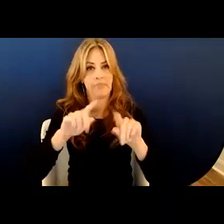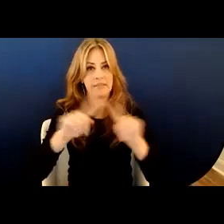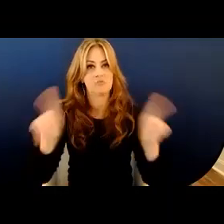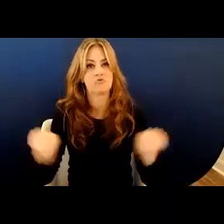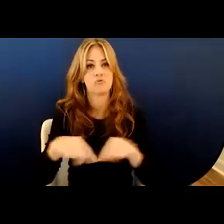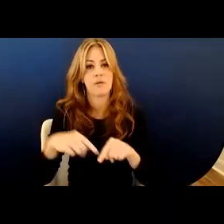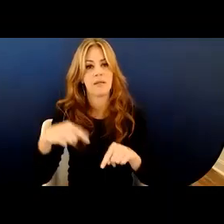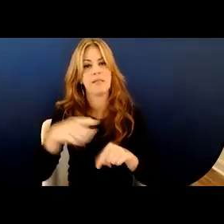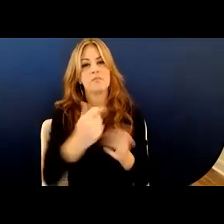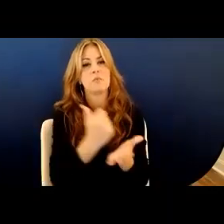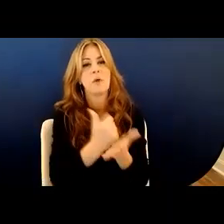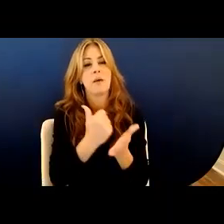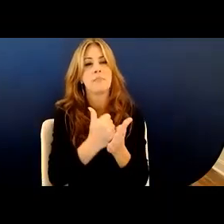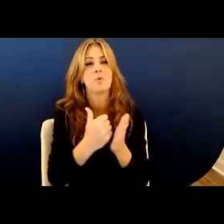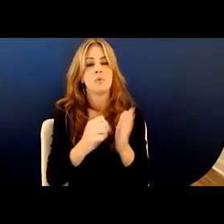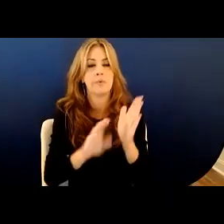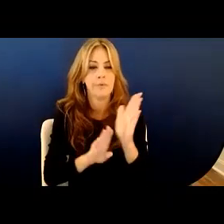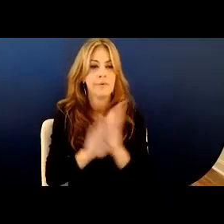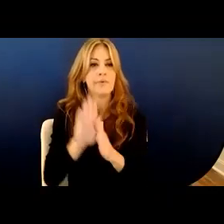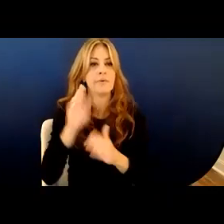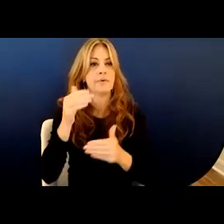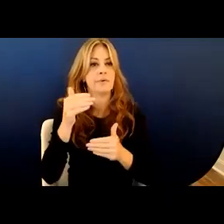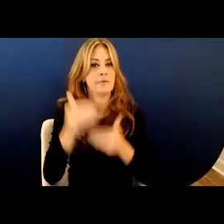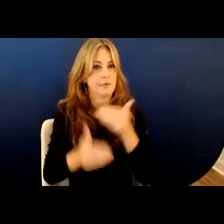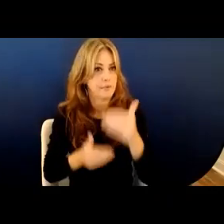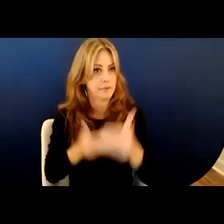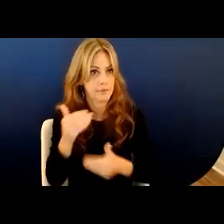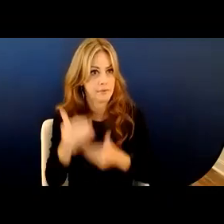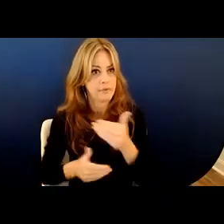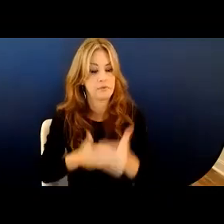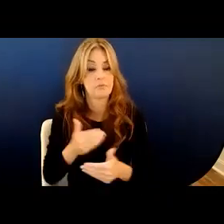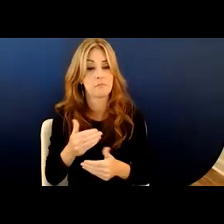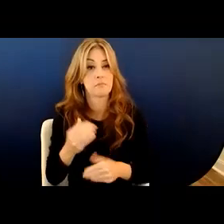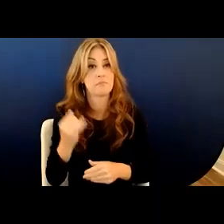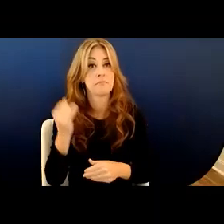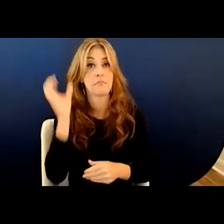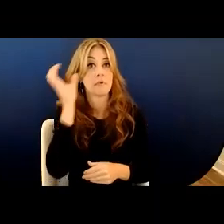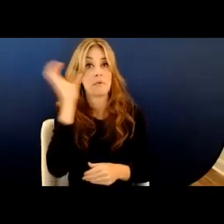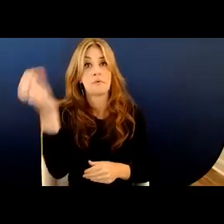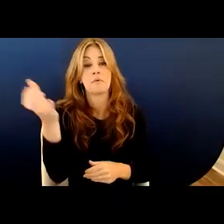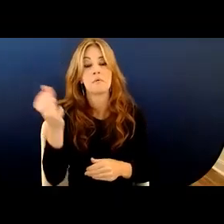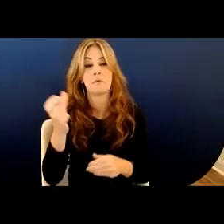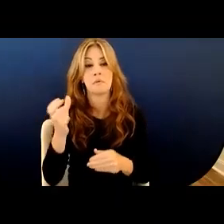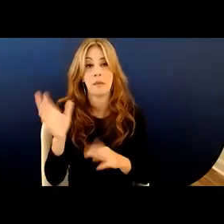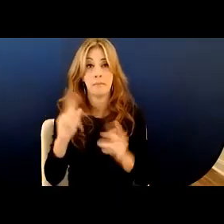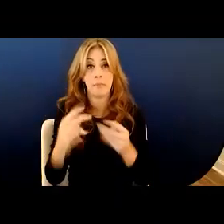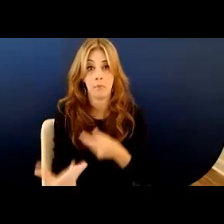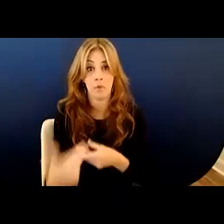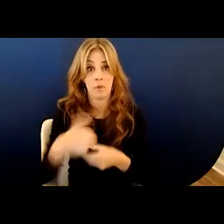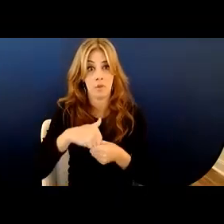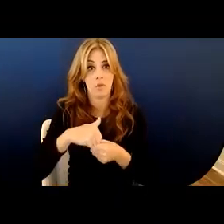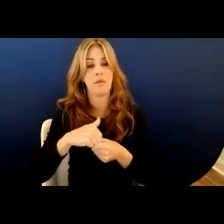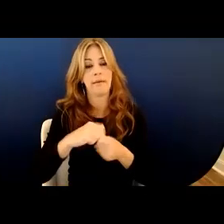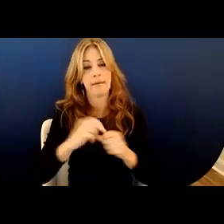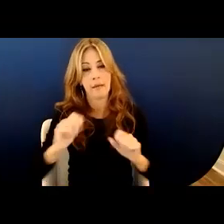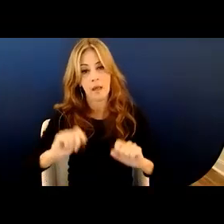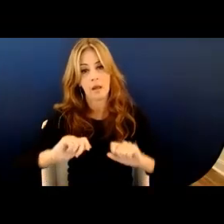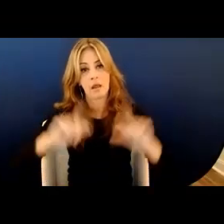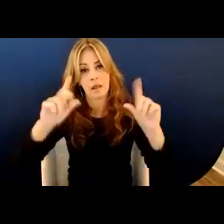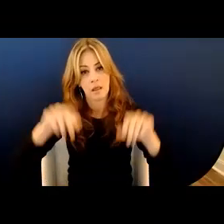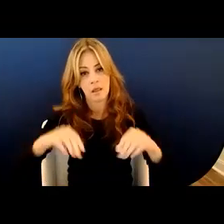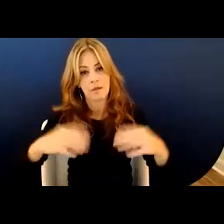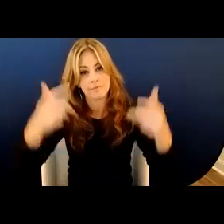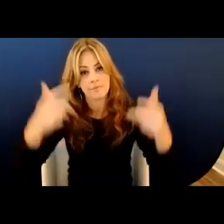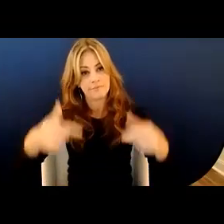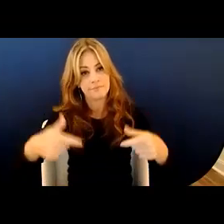develop over the next couple of weeks. But the idea is that meeting participants will be able to scroll through the posters like